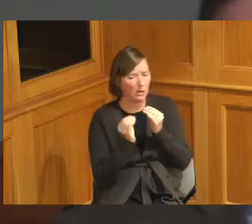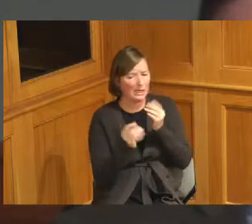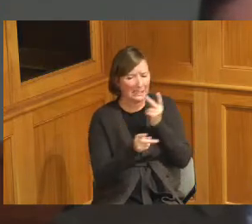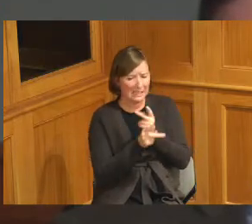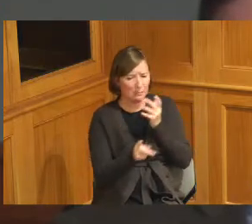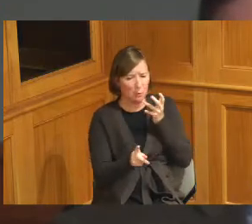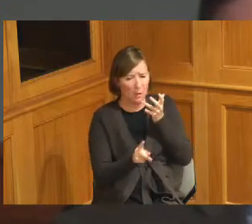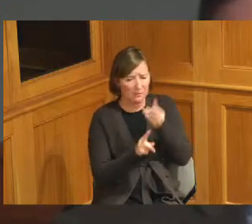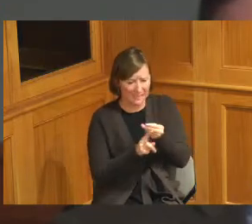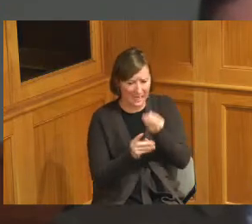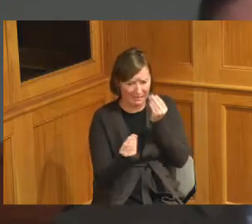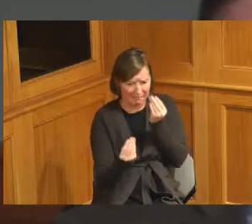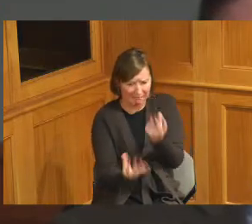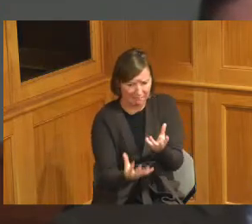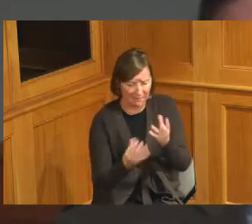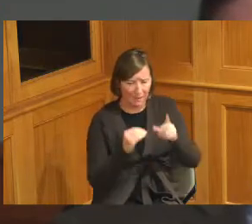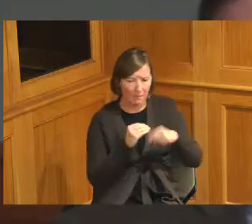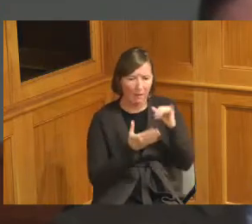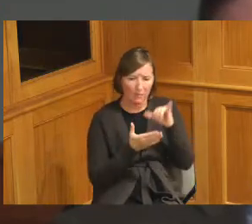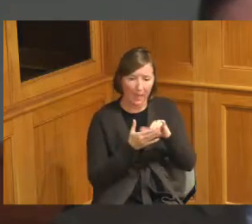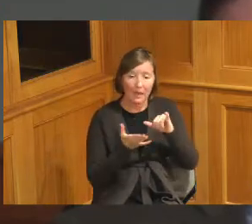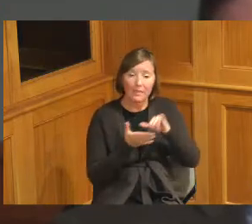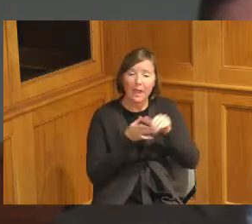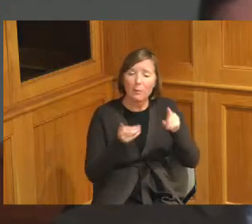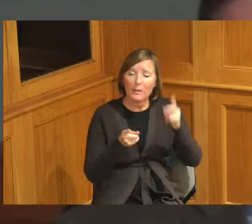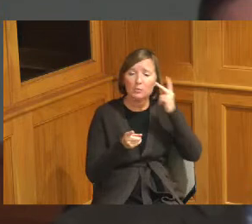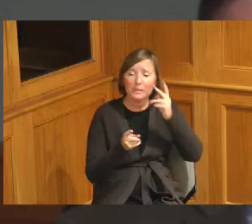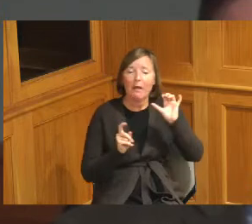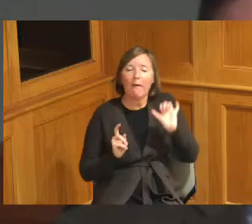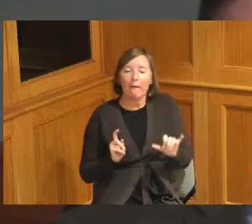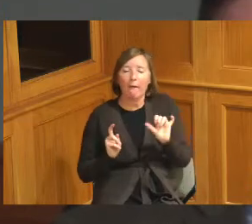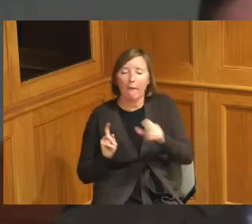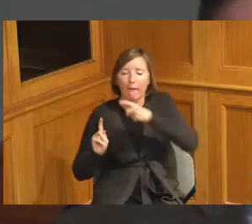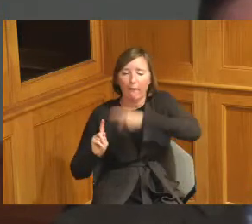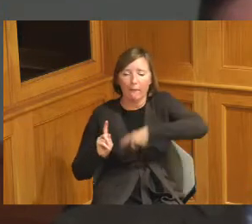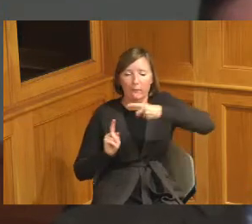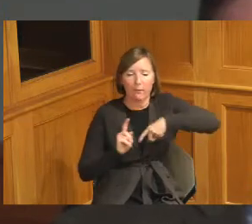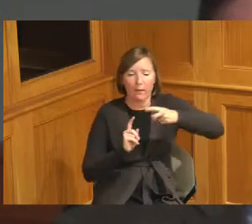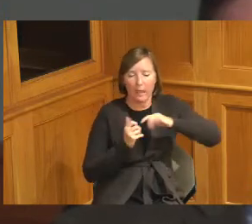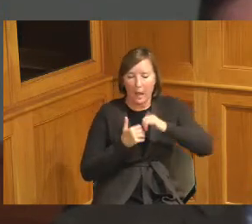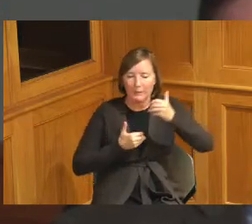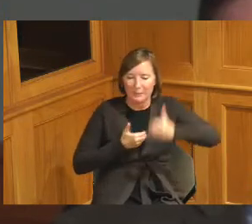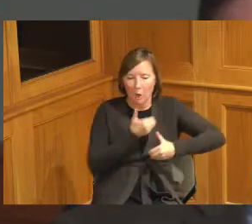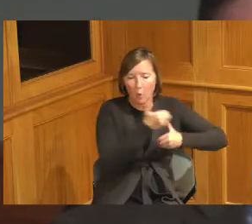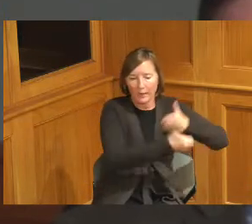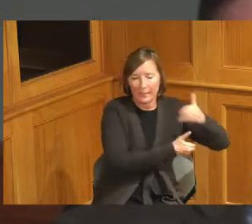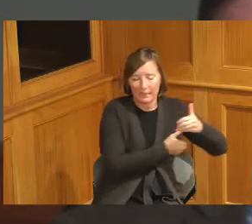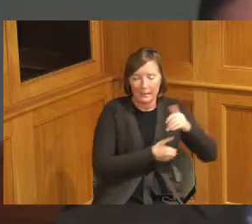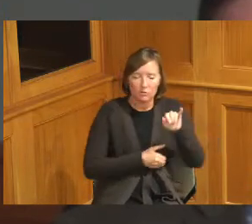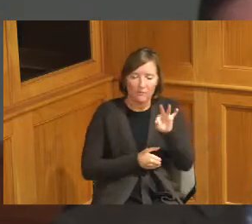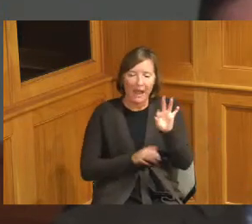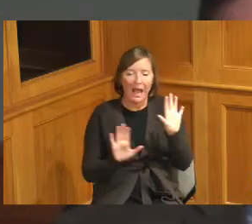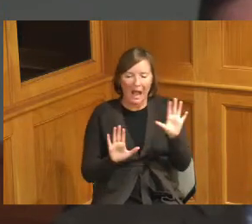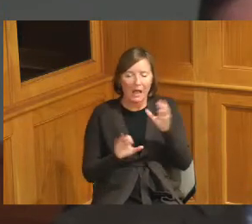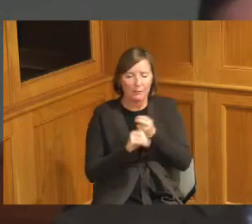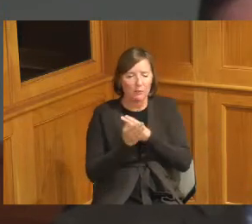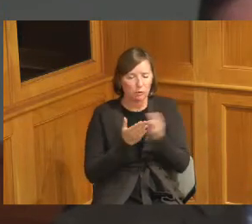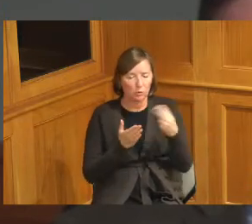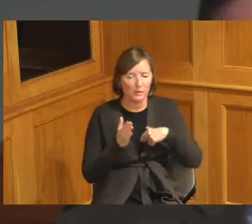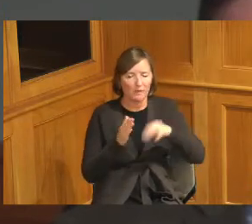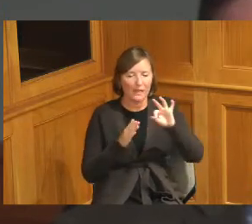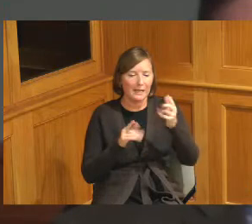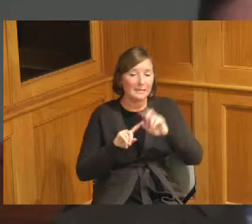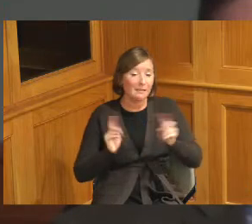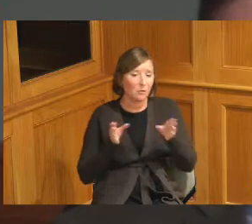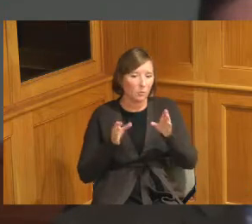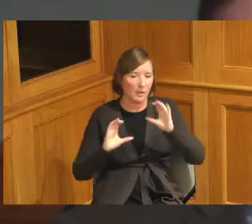activity going on, just so you see month to month what's going on. So I'll make sure that we find a different way of communicating that